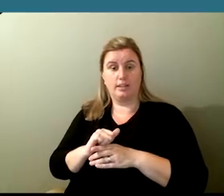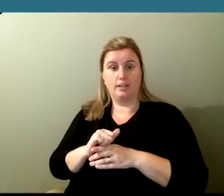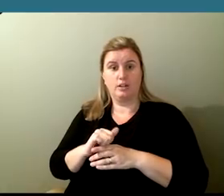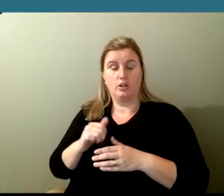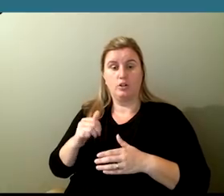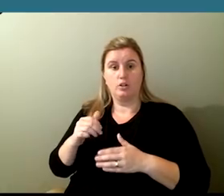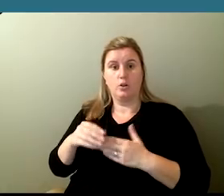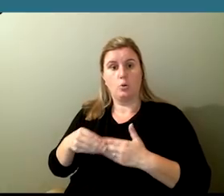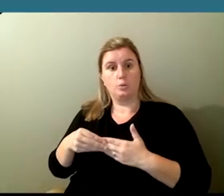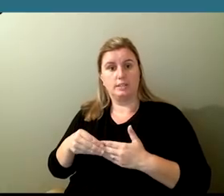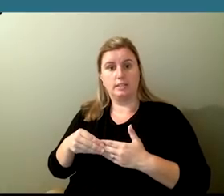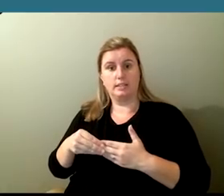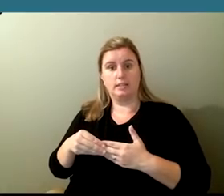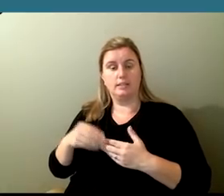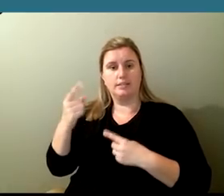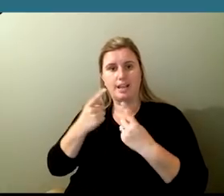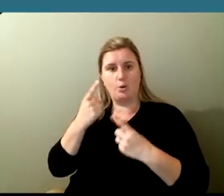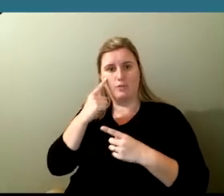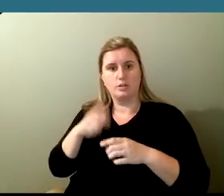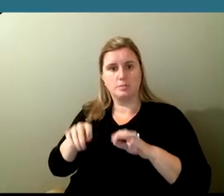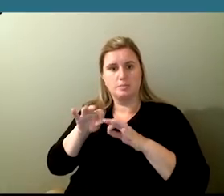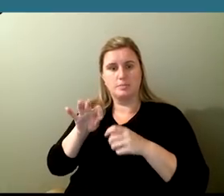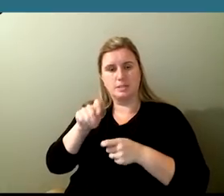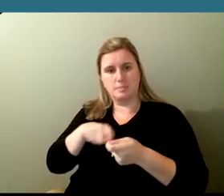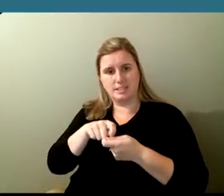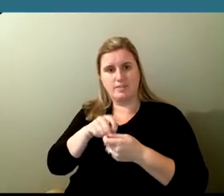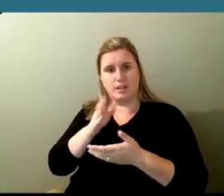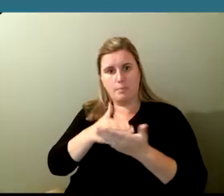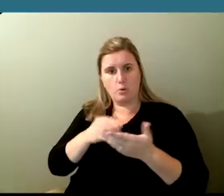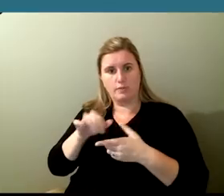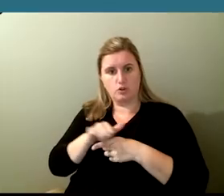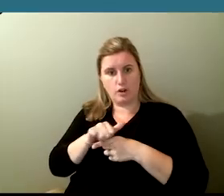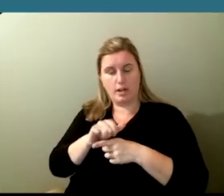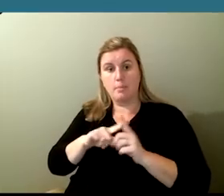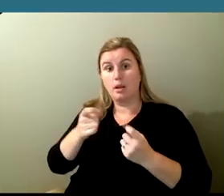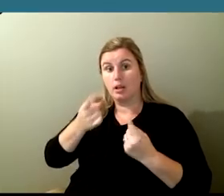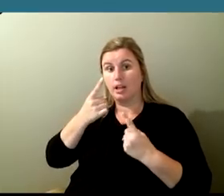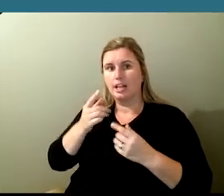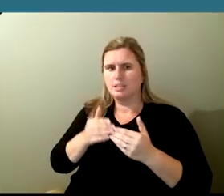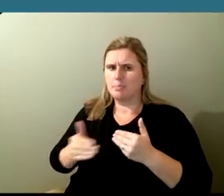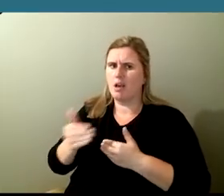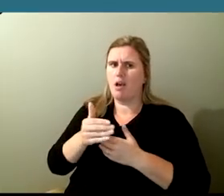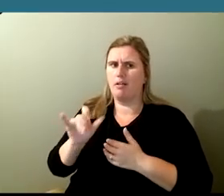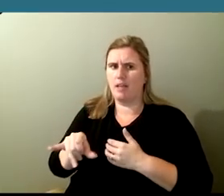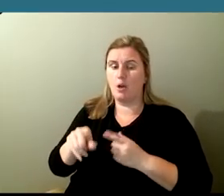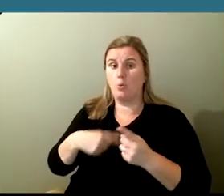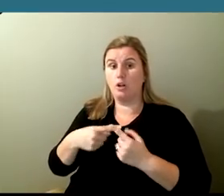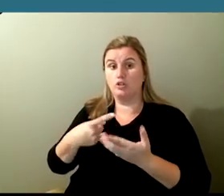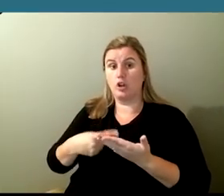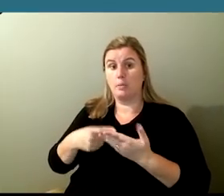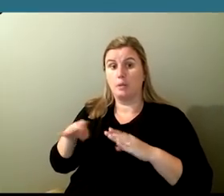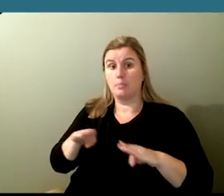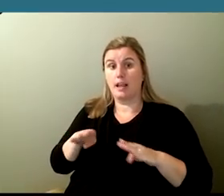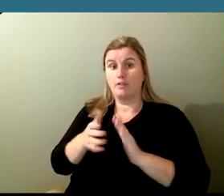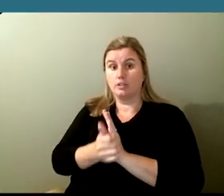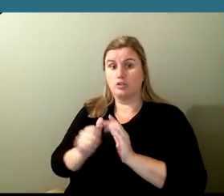loosely, accounting for the specific components in the training. However, it goes beyond that. When talking about behavioral skills